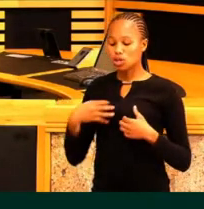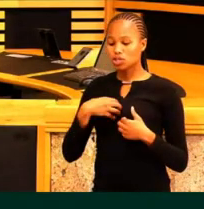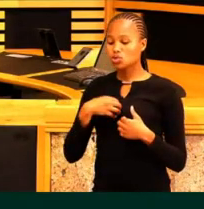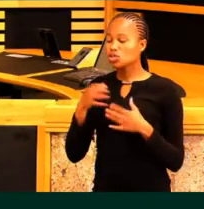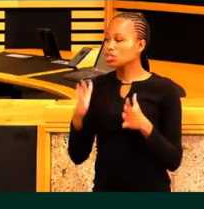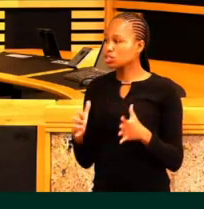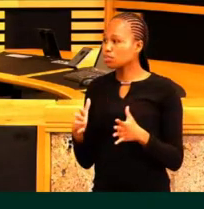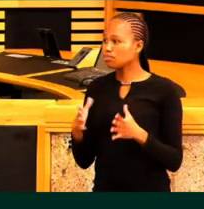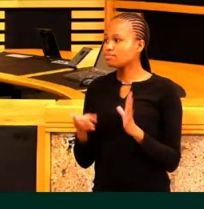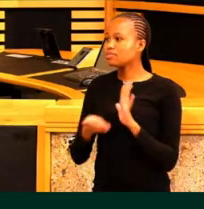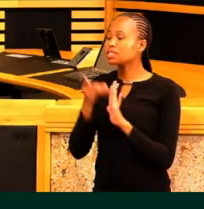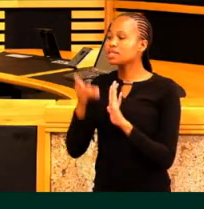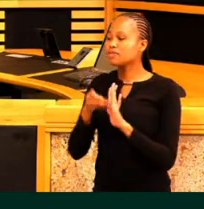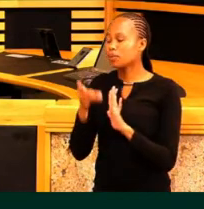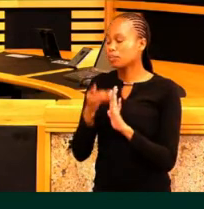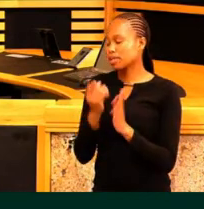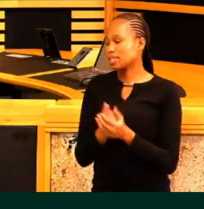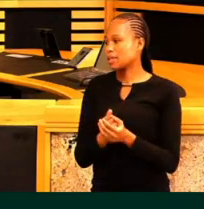Development